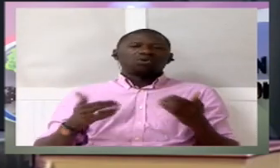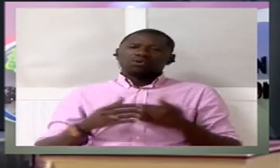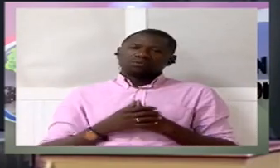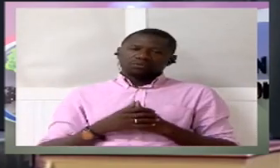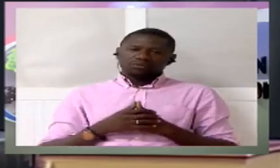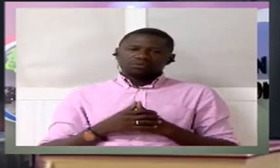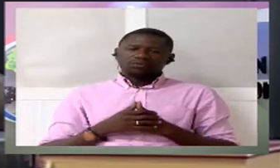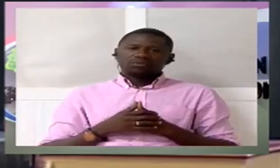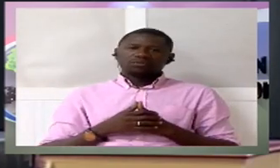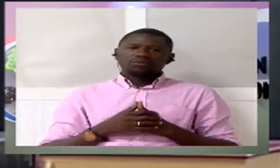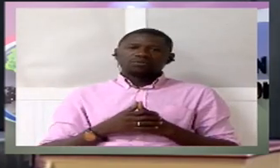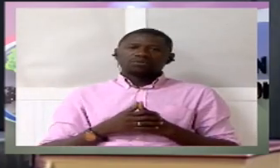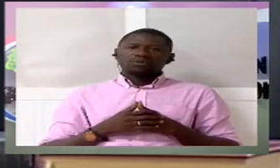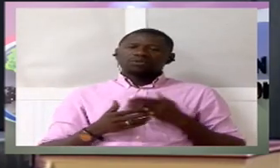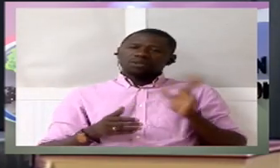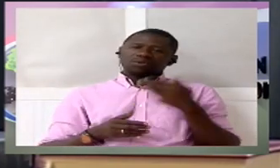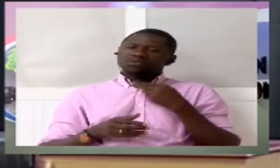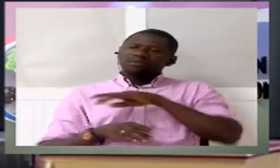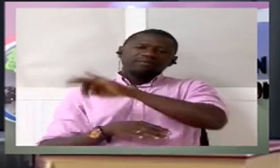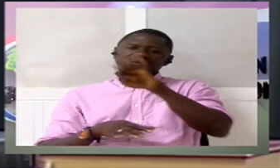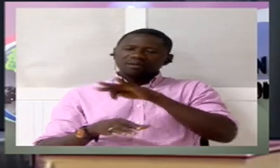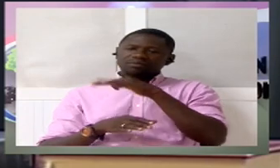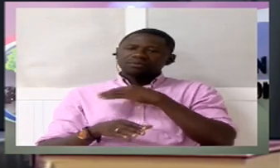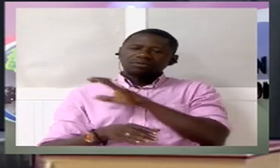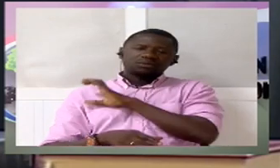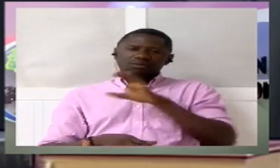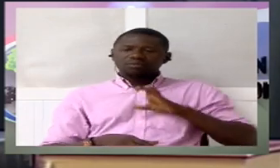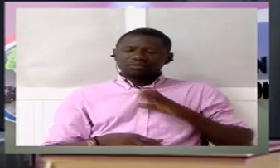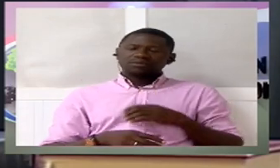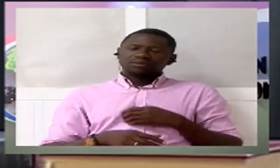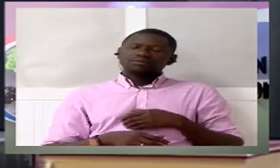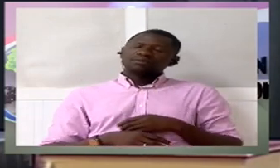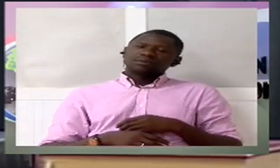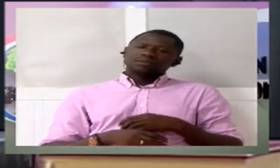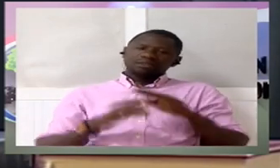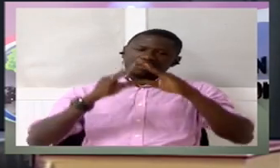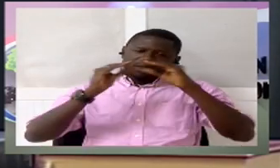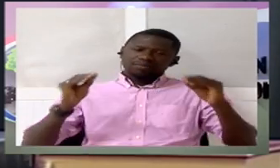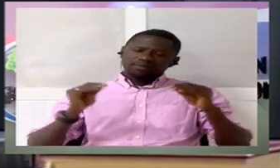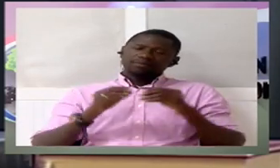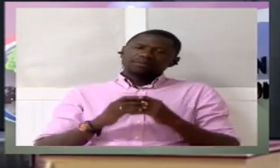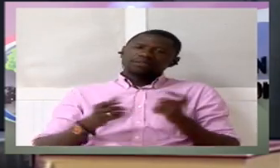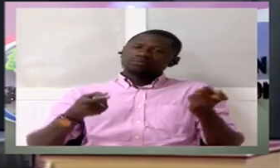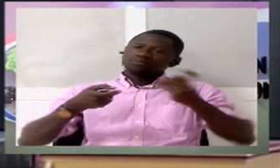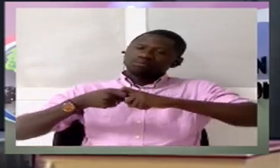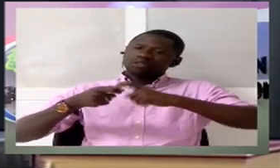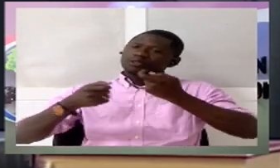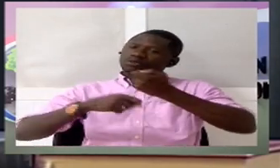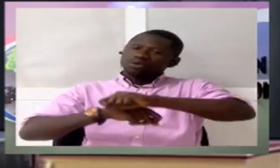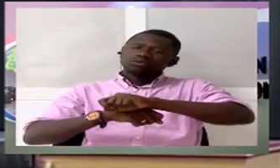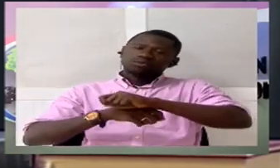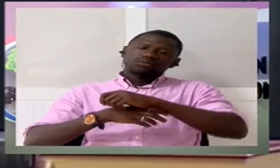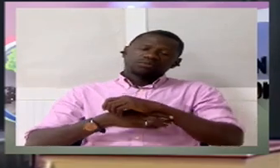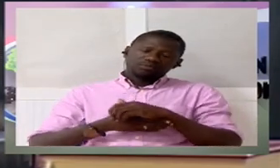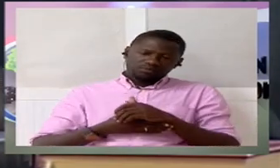lot. They went to his family compound, his apartment, they put a padlock on